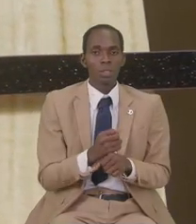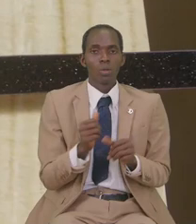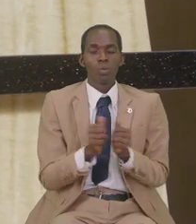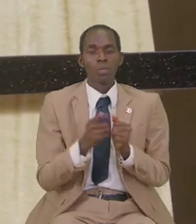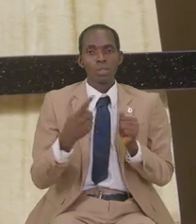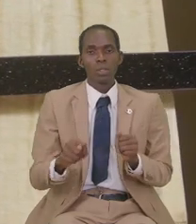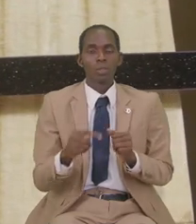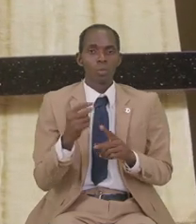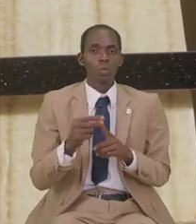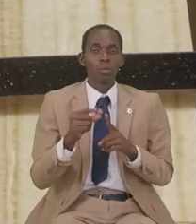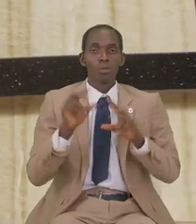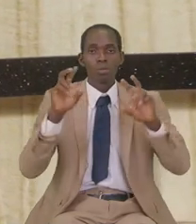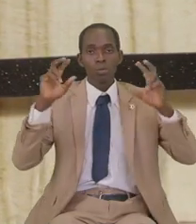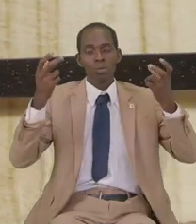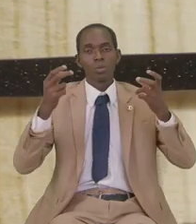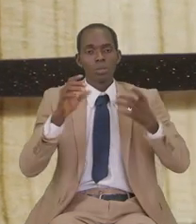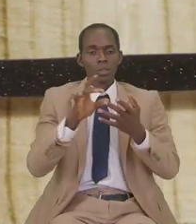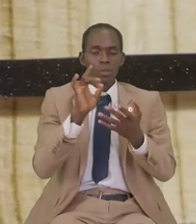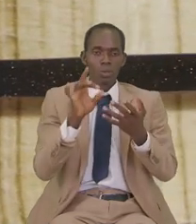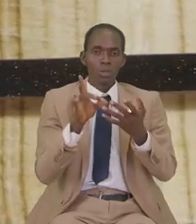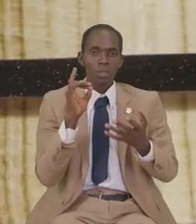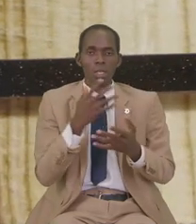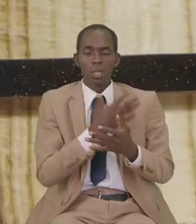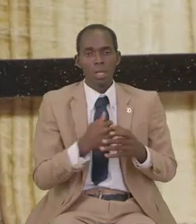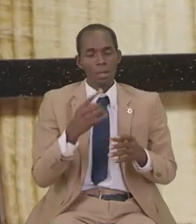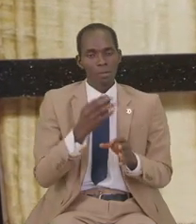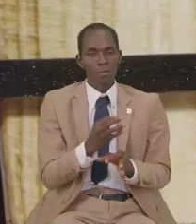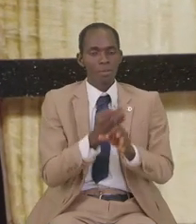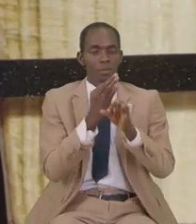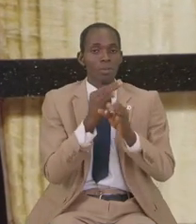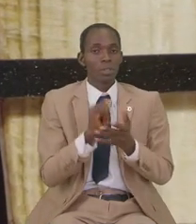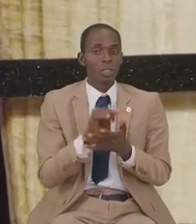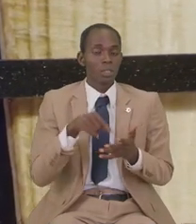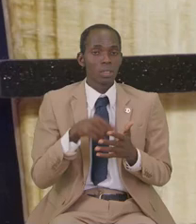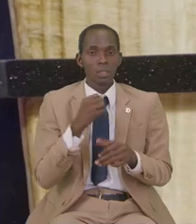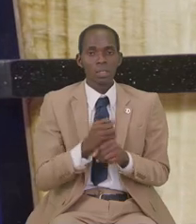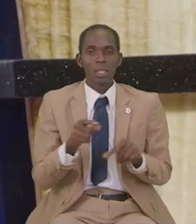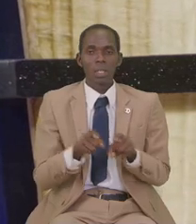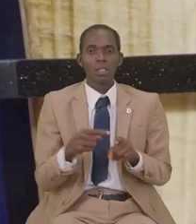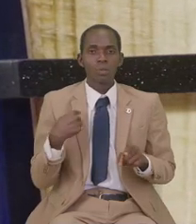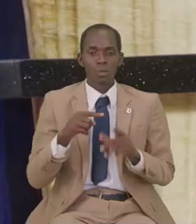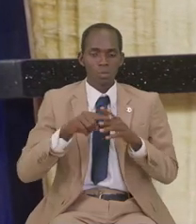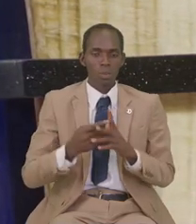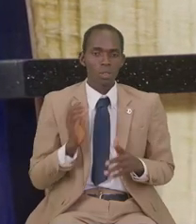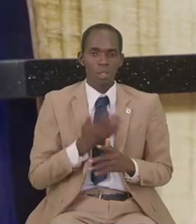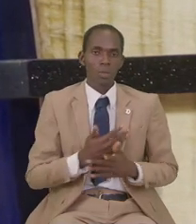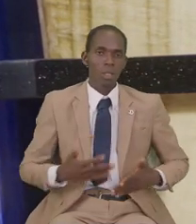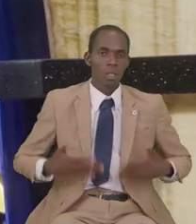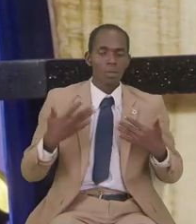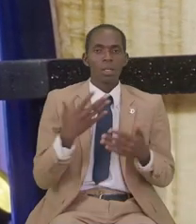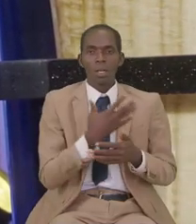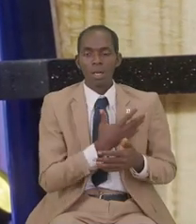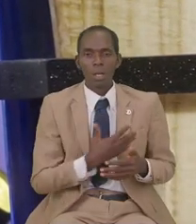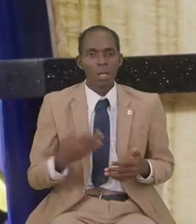called Chosen and Faithful. That this year, as we begin our lives and we recollect how the Lord